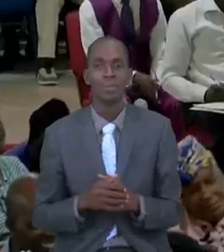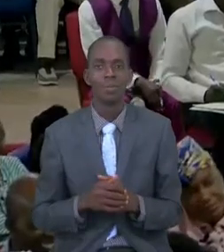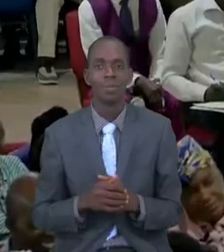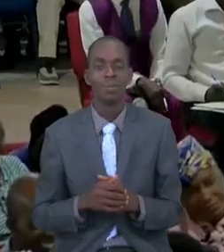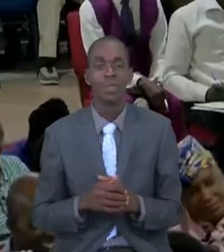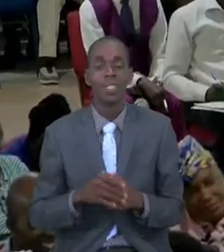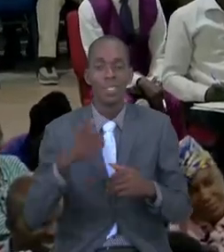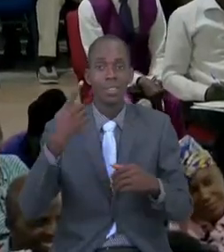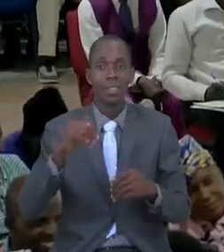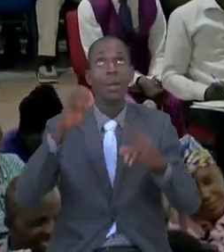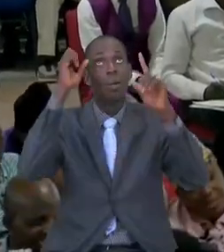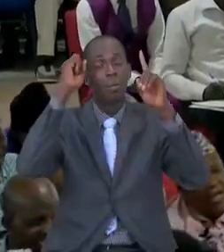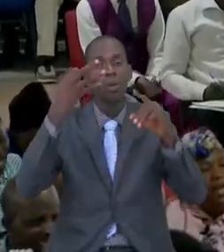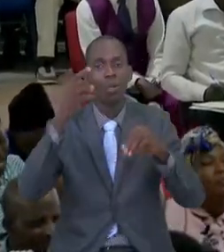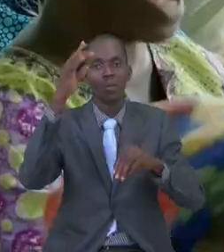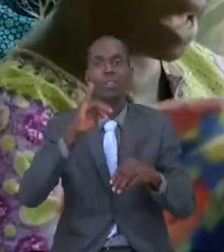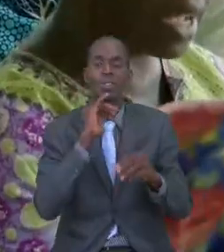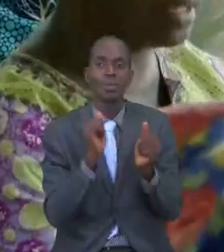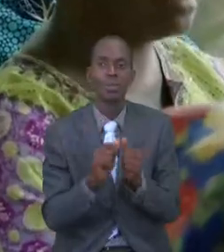His power is with you.